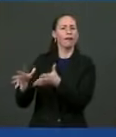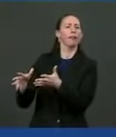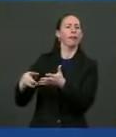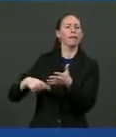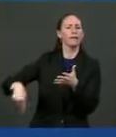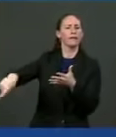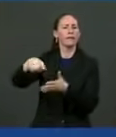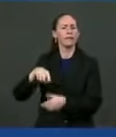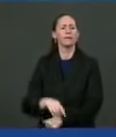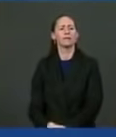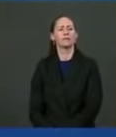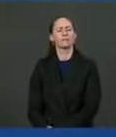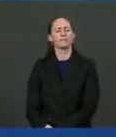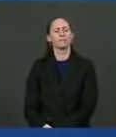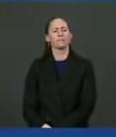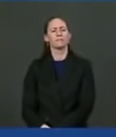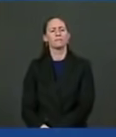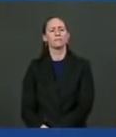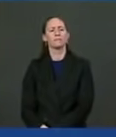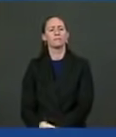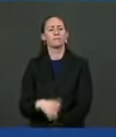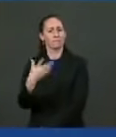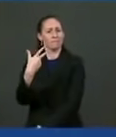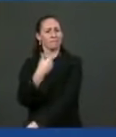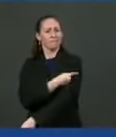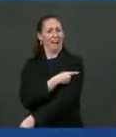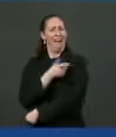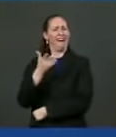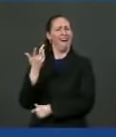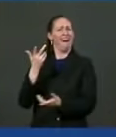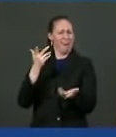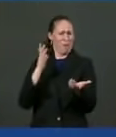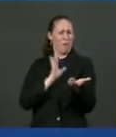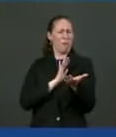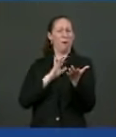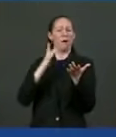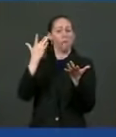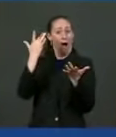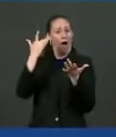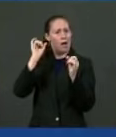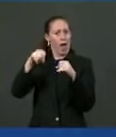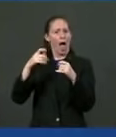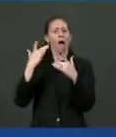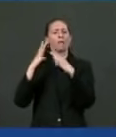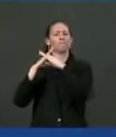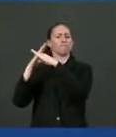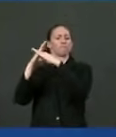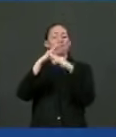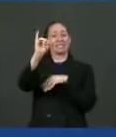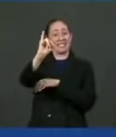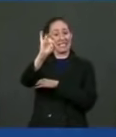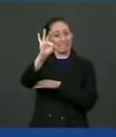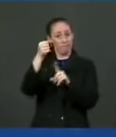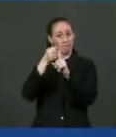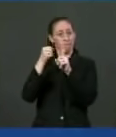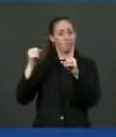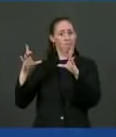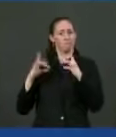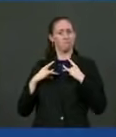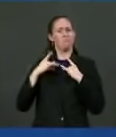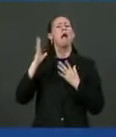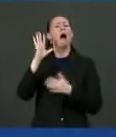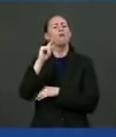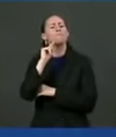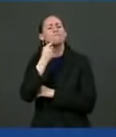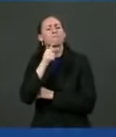protection from severe illness from COVID-19. I know there's a lot of confusion and misinformation,